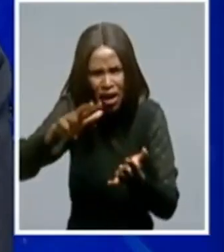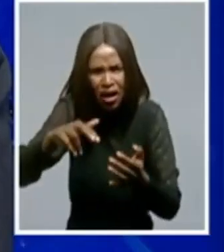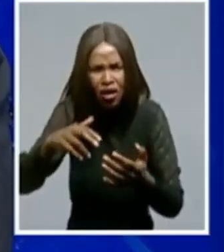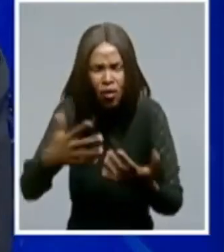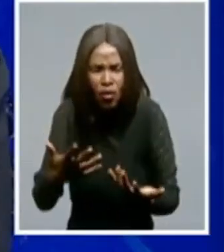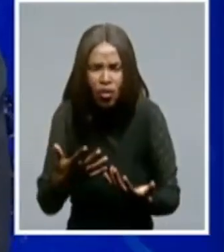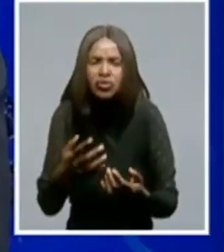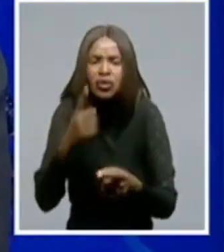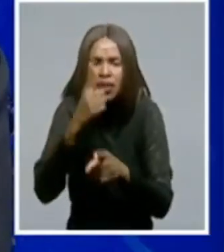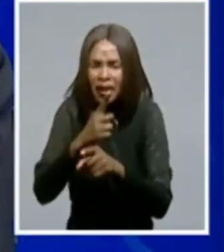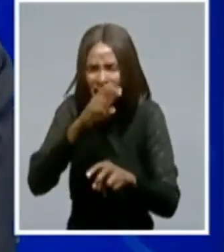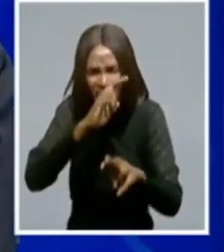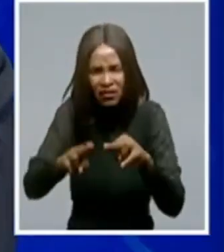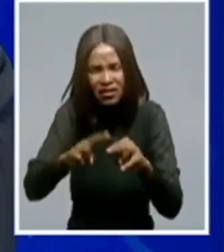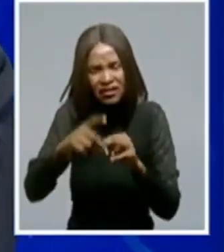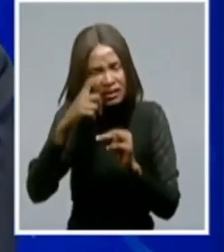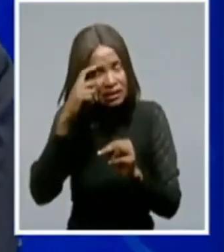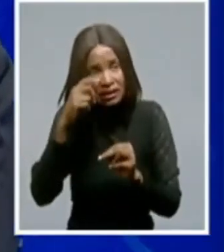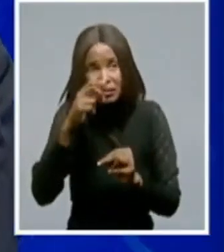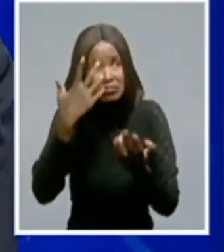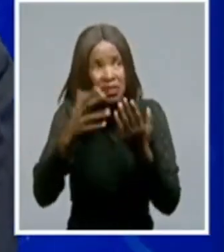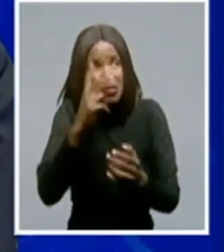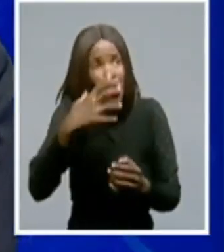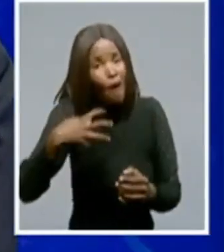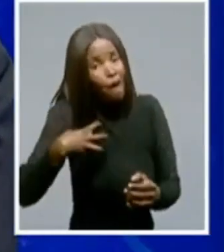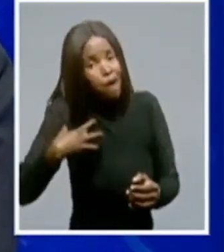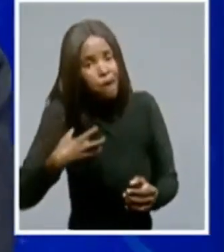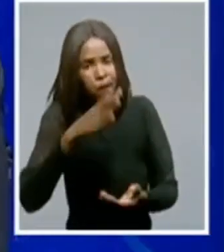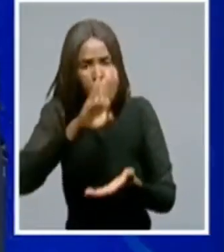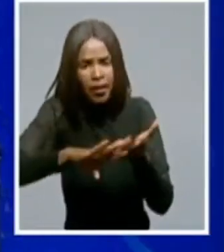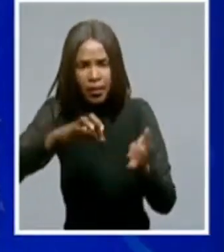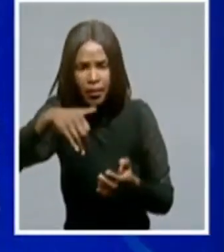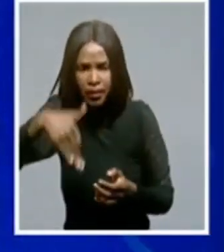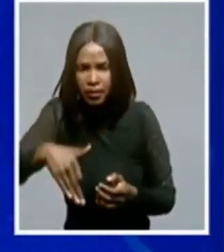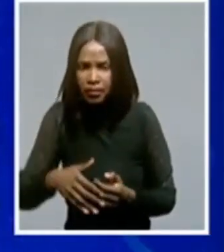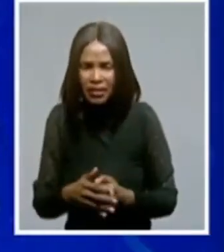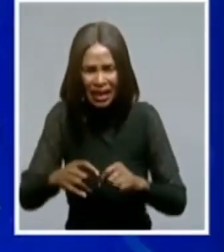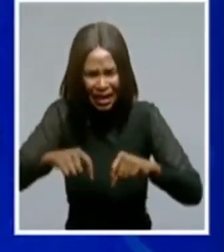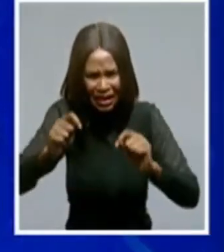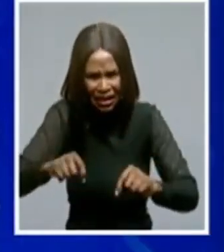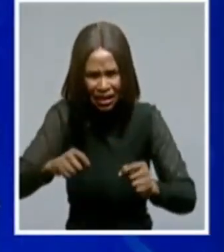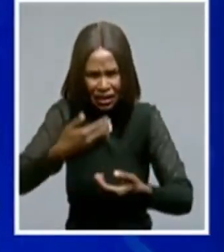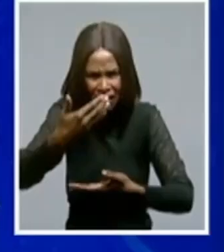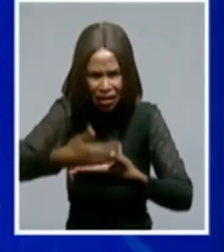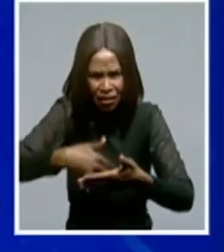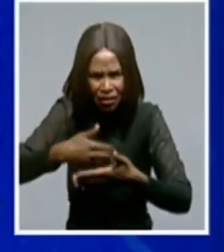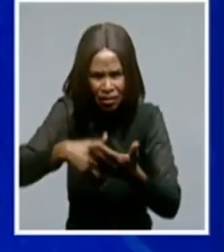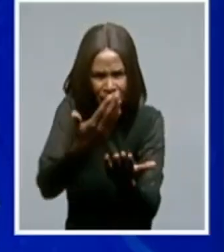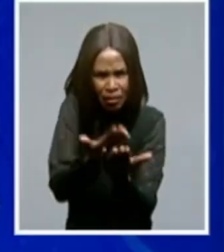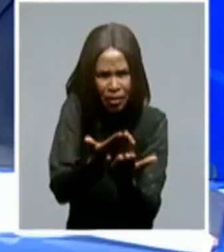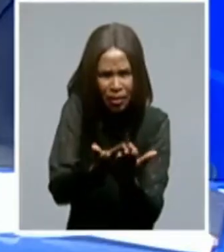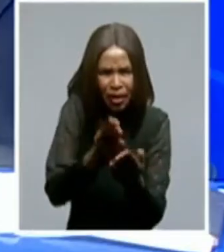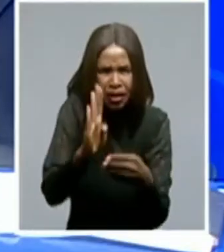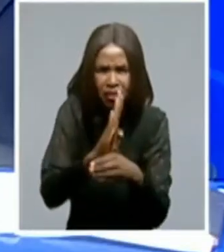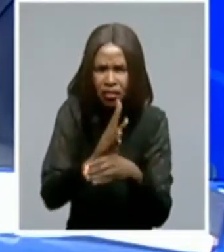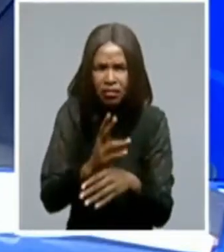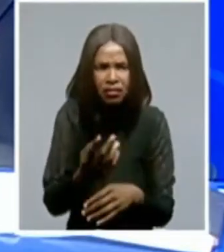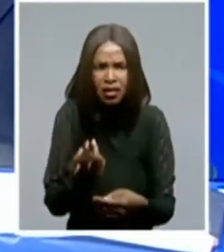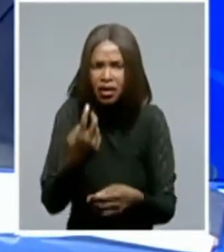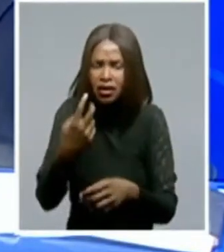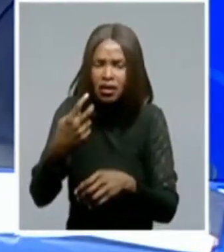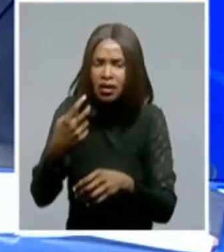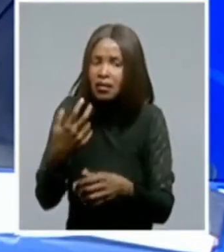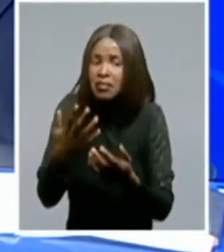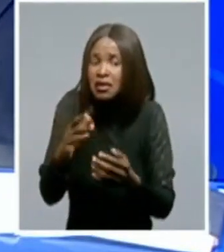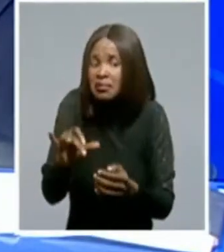make sure it's seamless. So if, say, for instance, a neighboring country offers you to register your business in 2 hours, and we